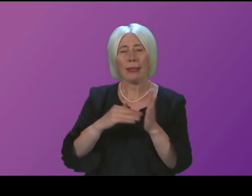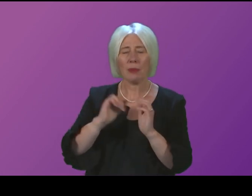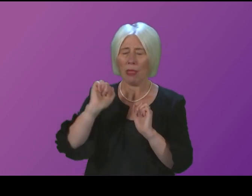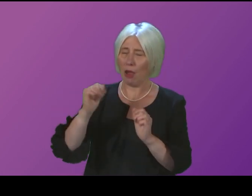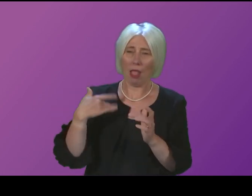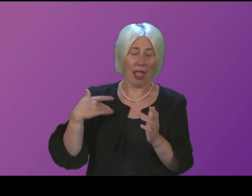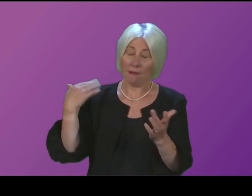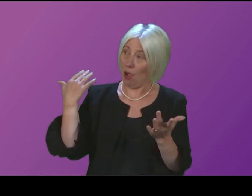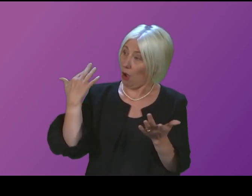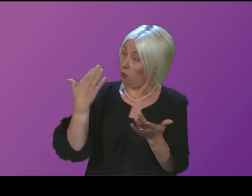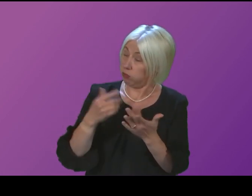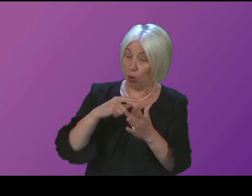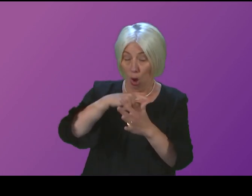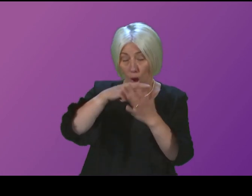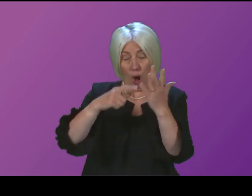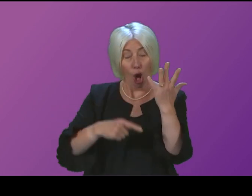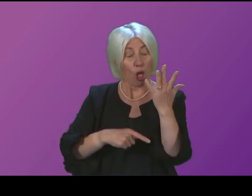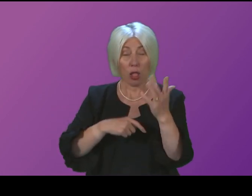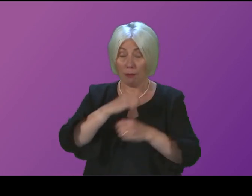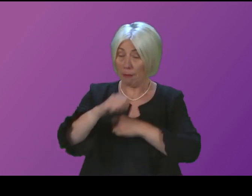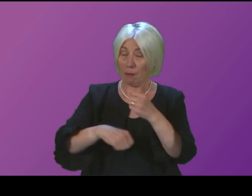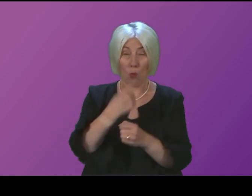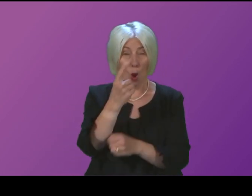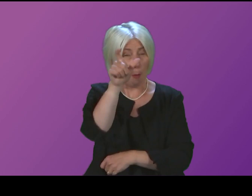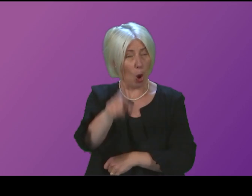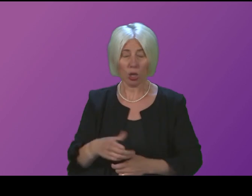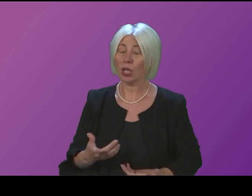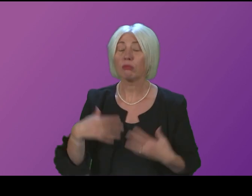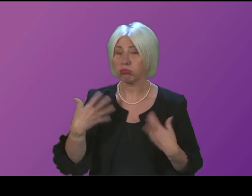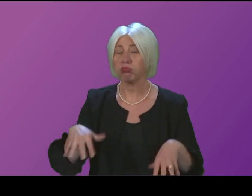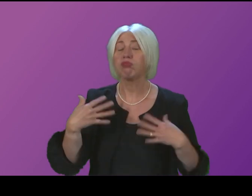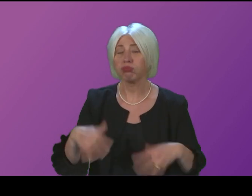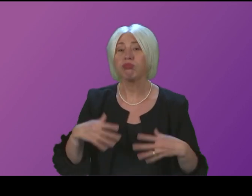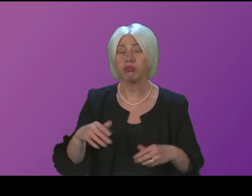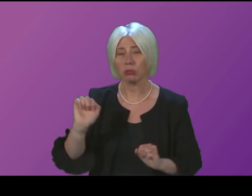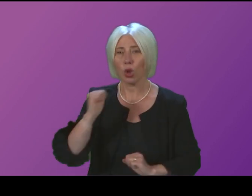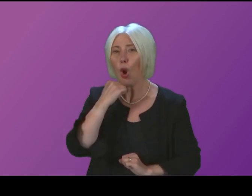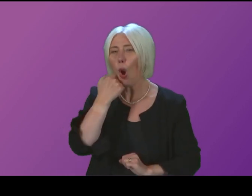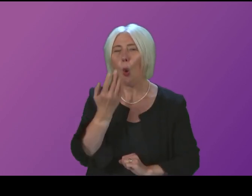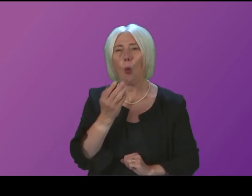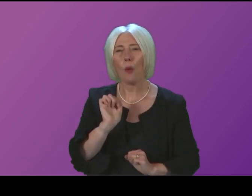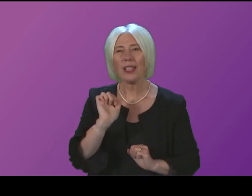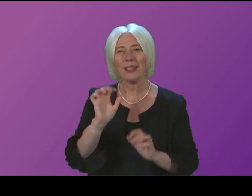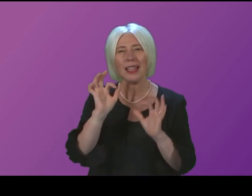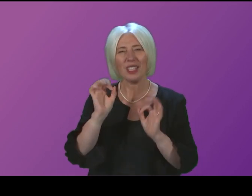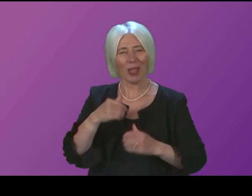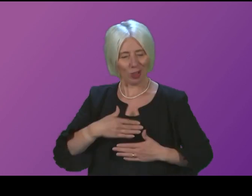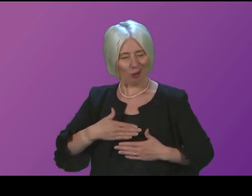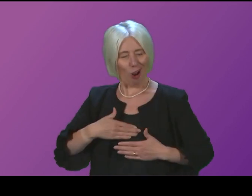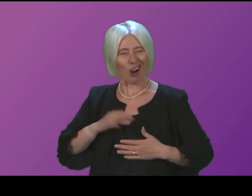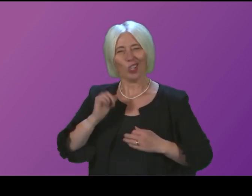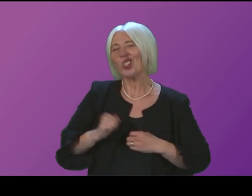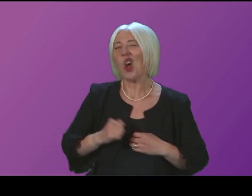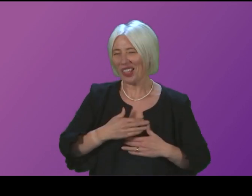example of all of those qualities manifest in a single human being. She always kept a special place for Scotland in her